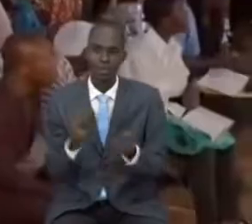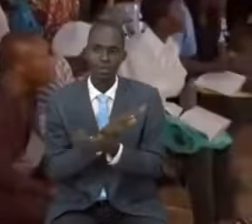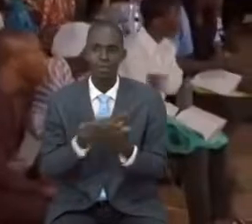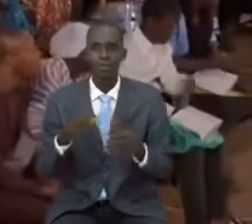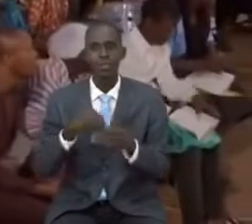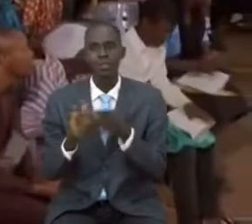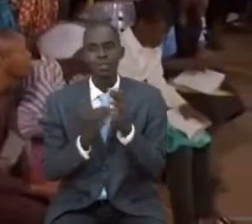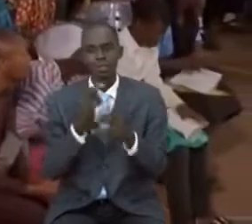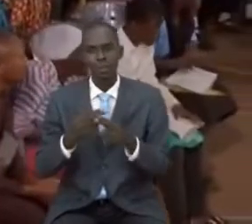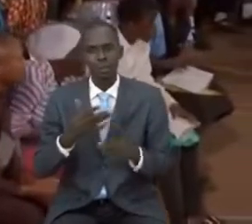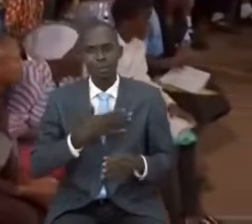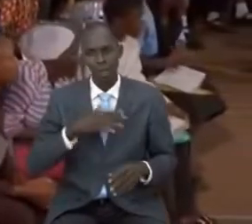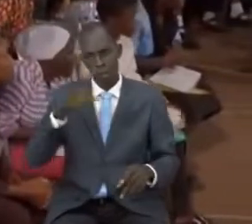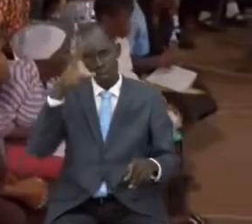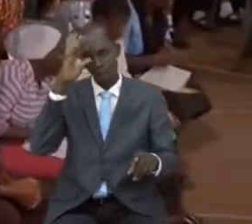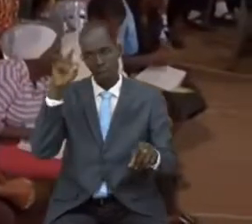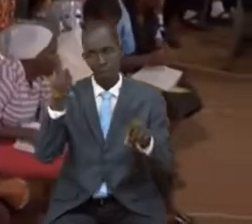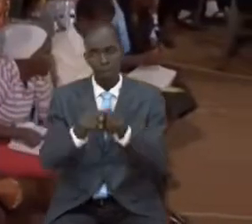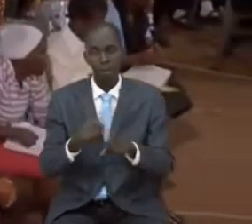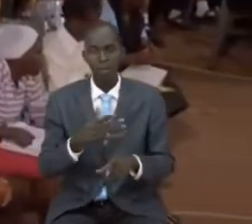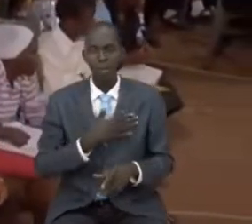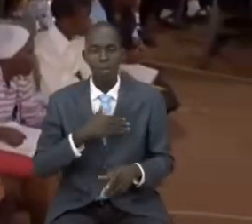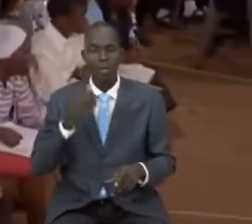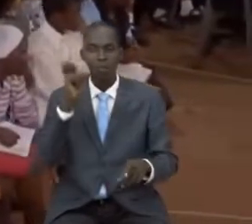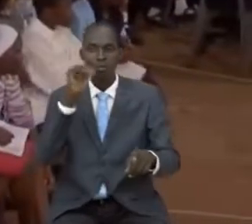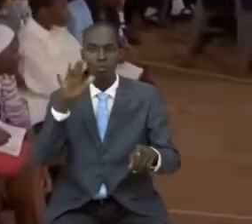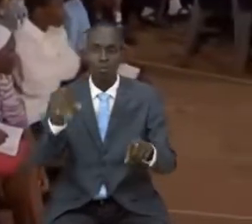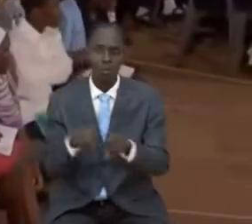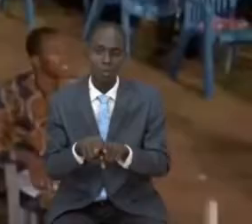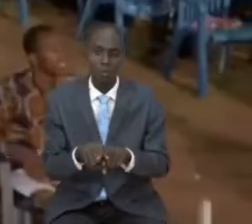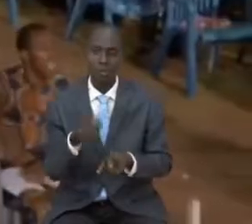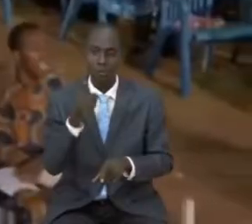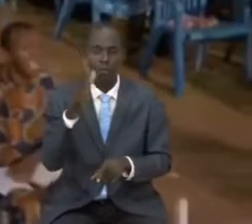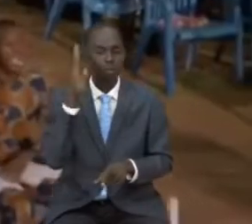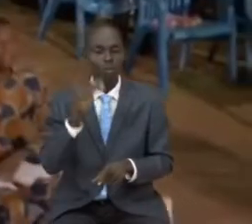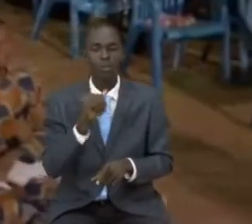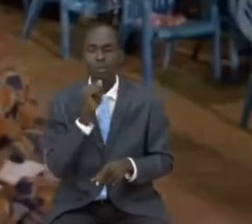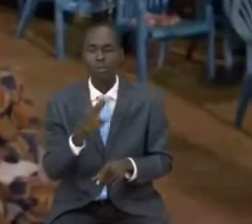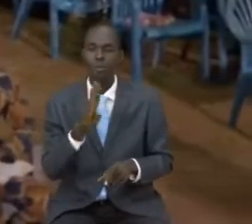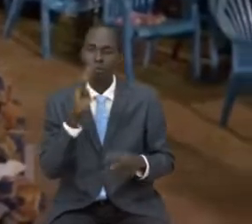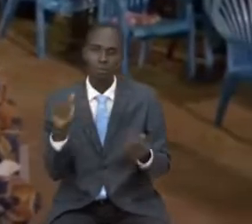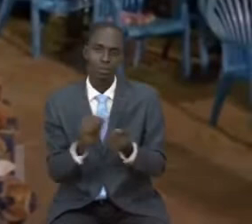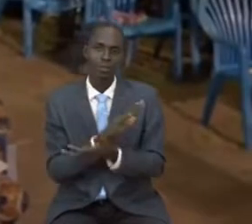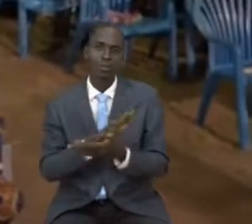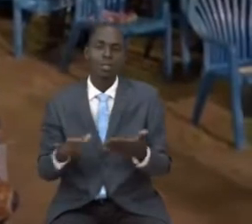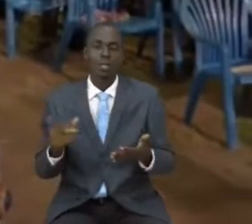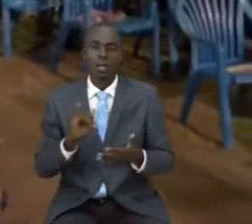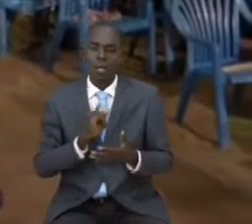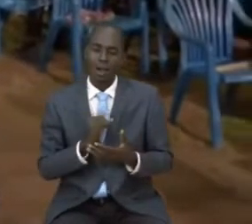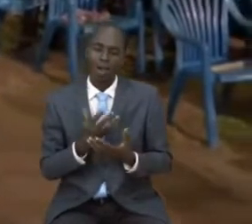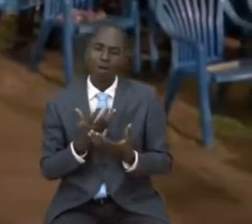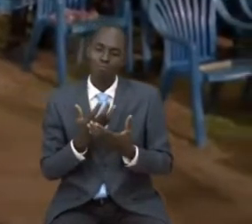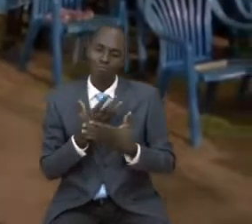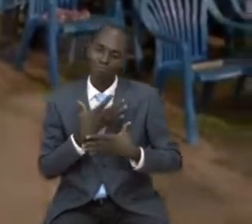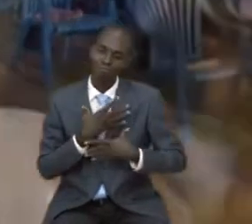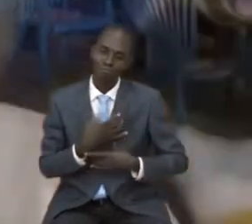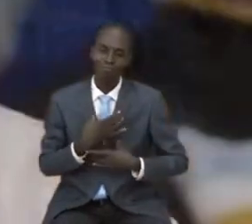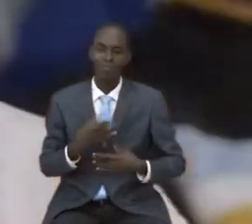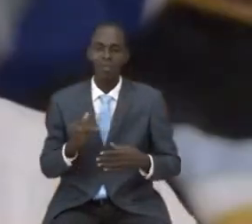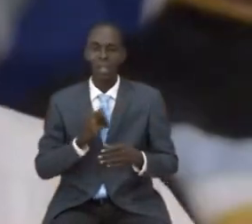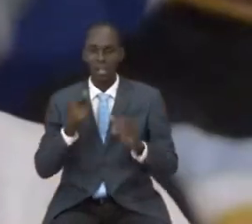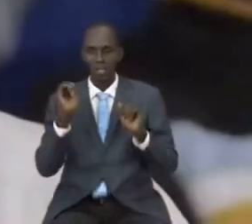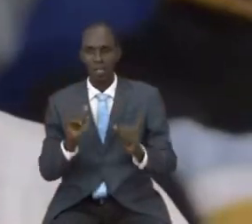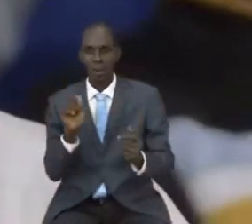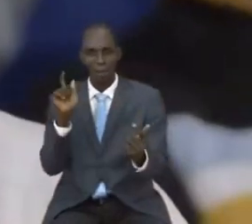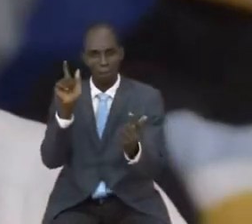My brother there, my sister there, you will not perish. I wish I could come to you there and